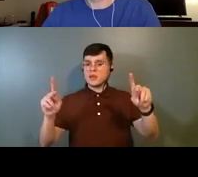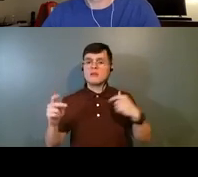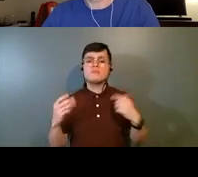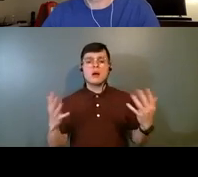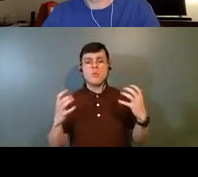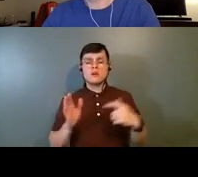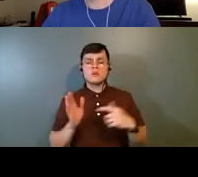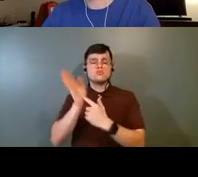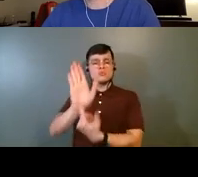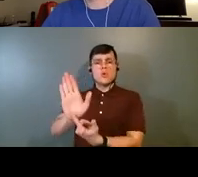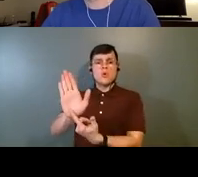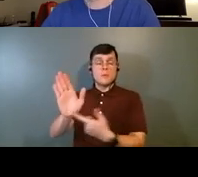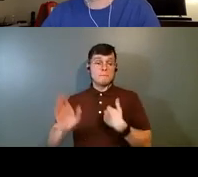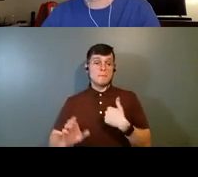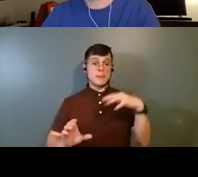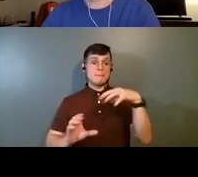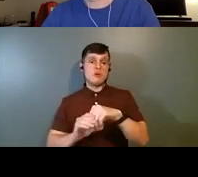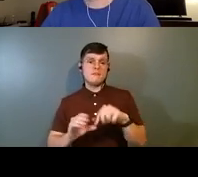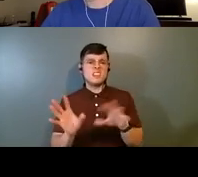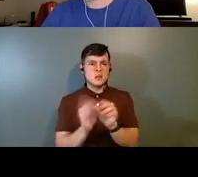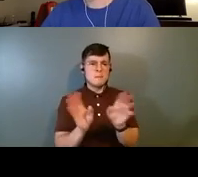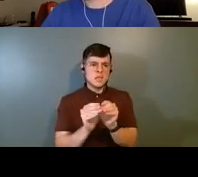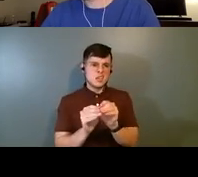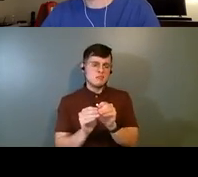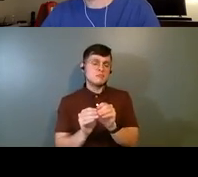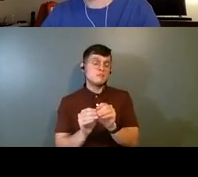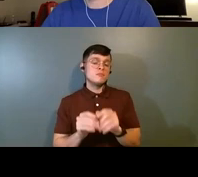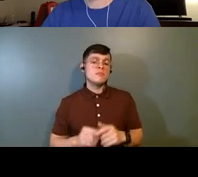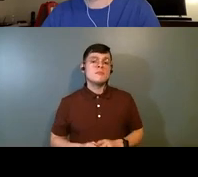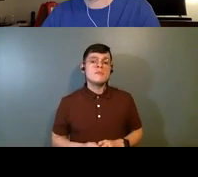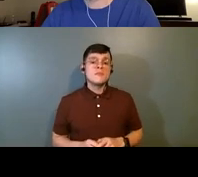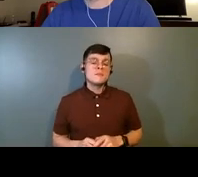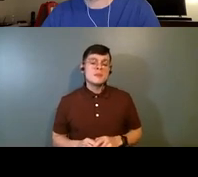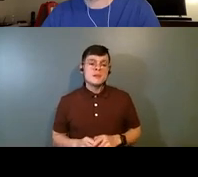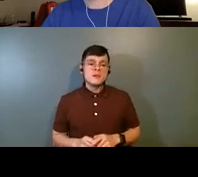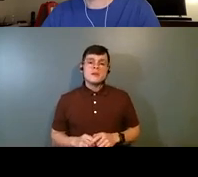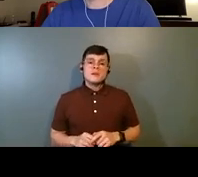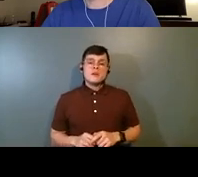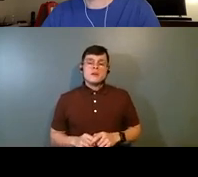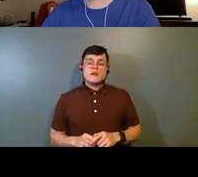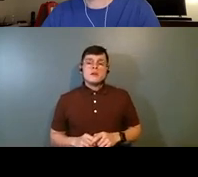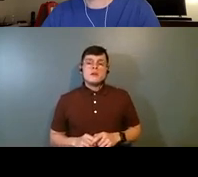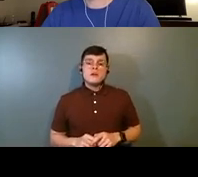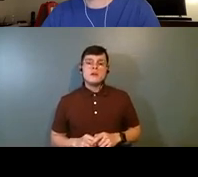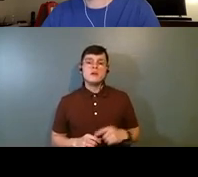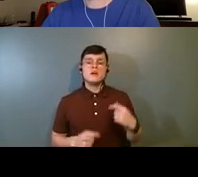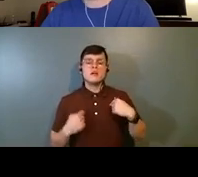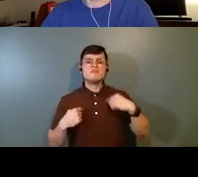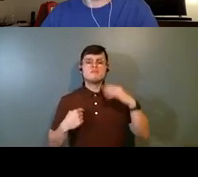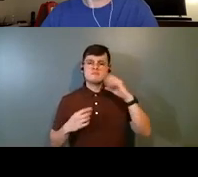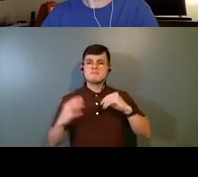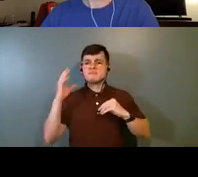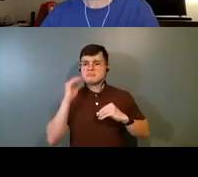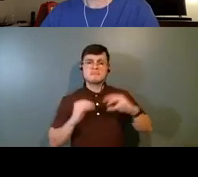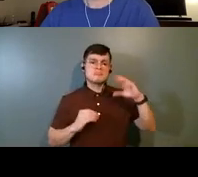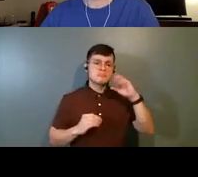you, I'm actually part of this meetup because as I was navigating vision loss, my friend Prasuna and